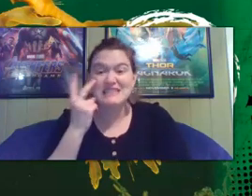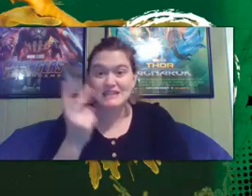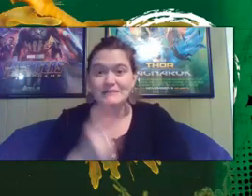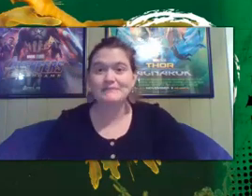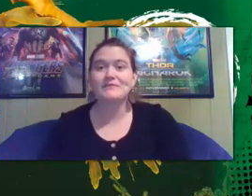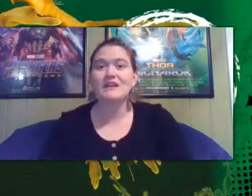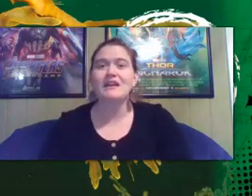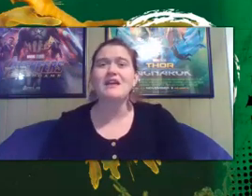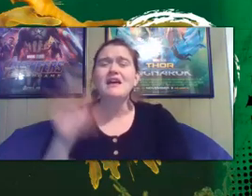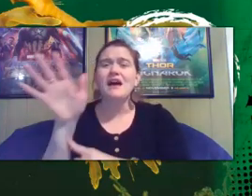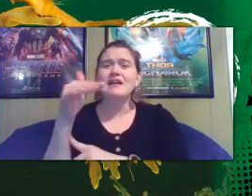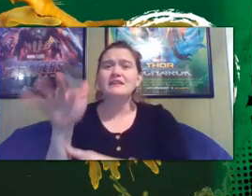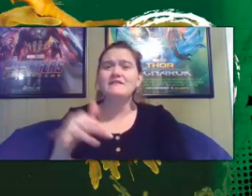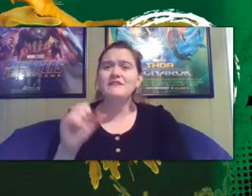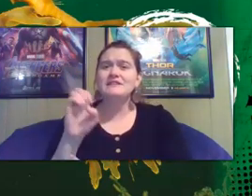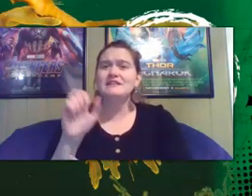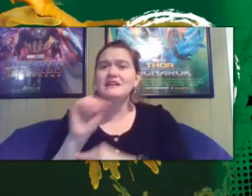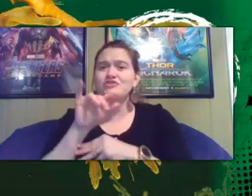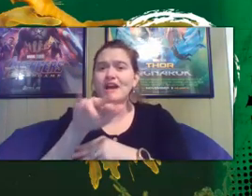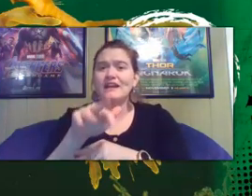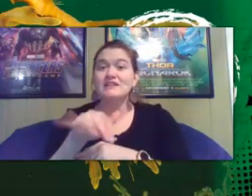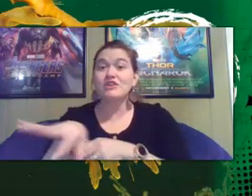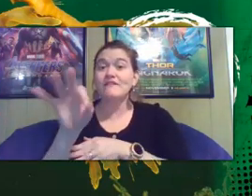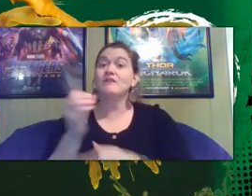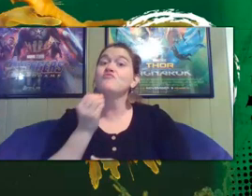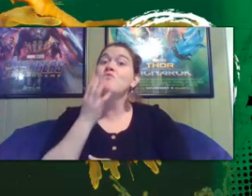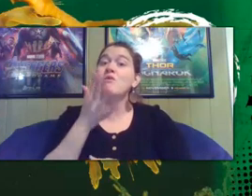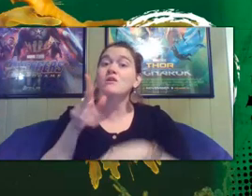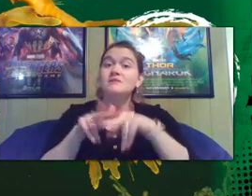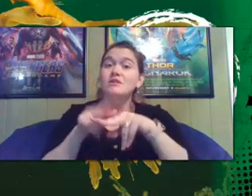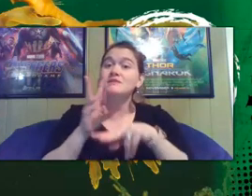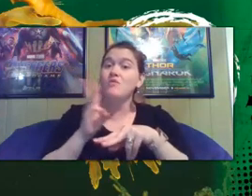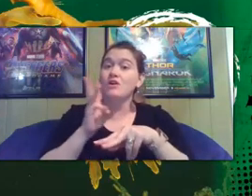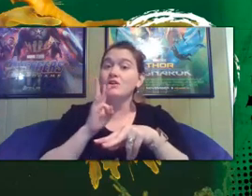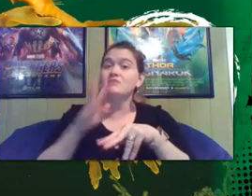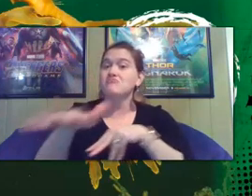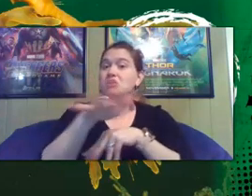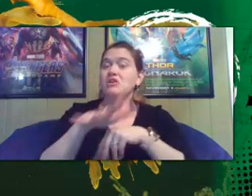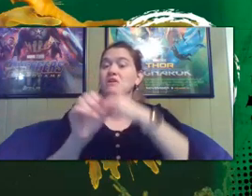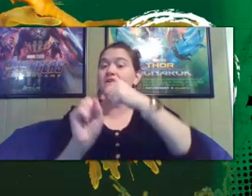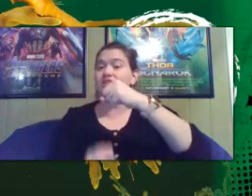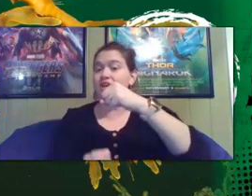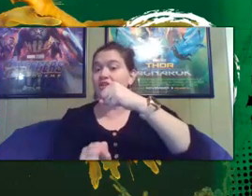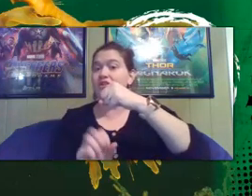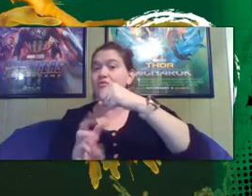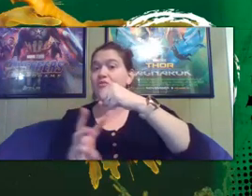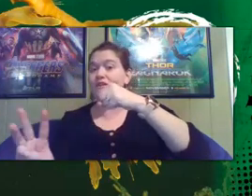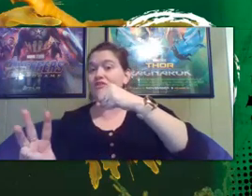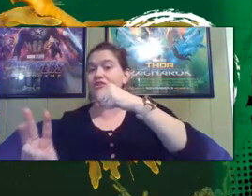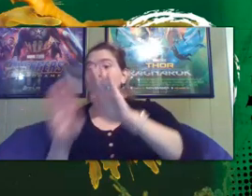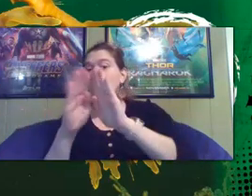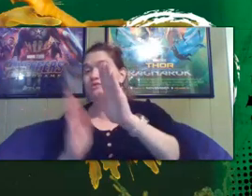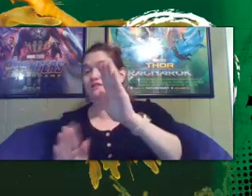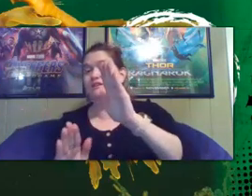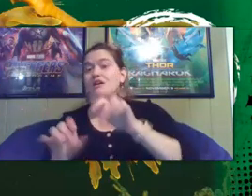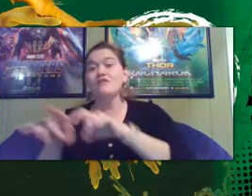them to see it. Leafy sea dragons are found in warm, salty water along the southern